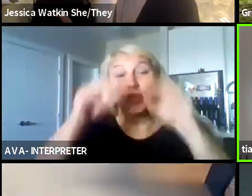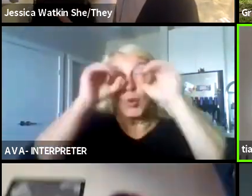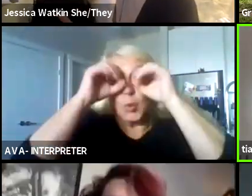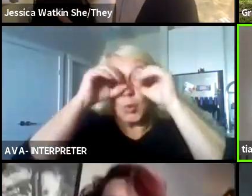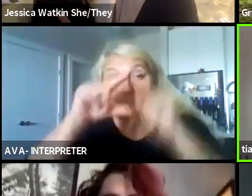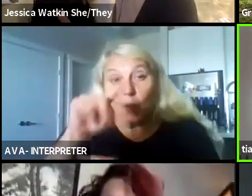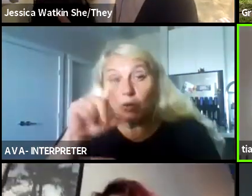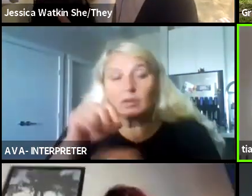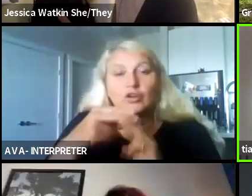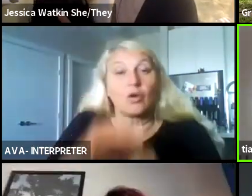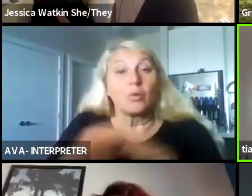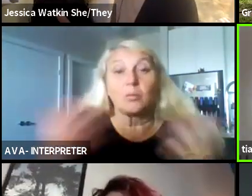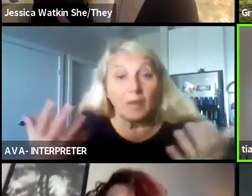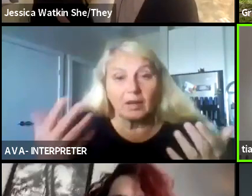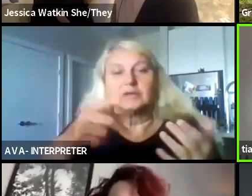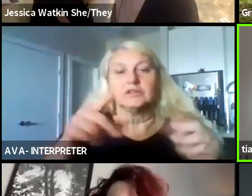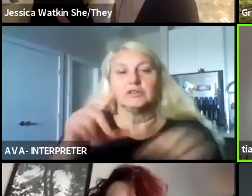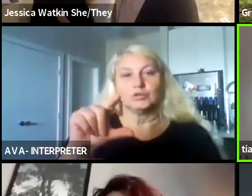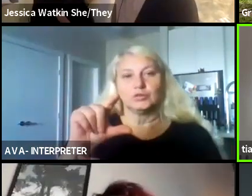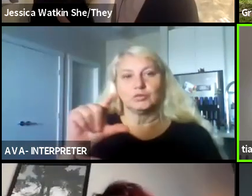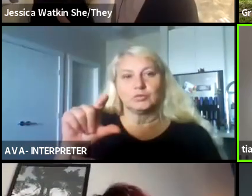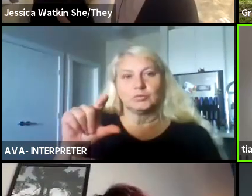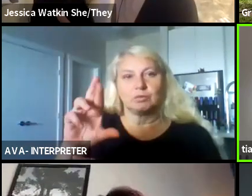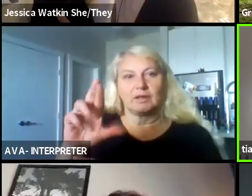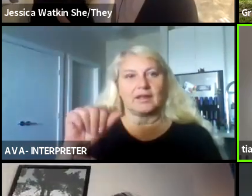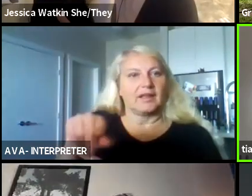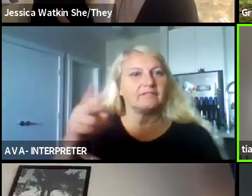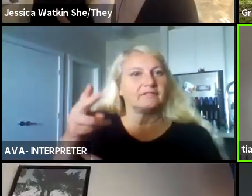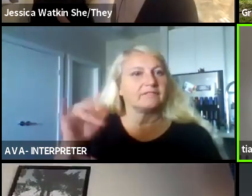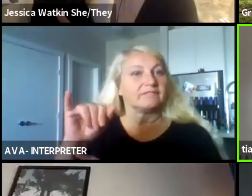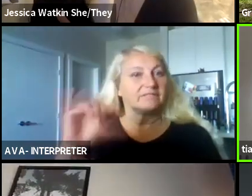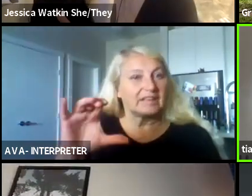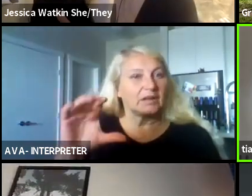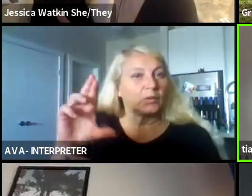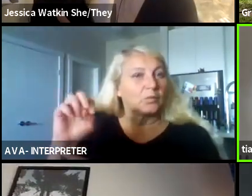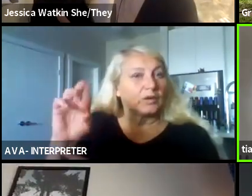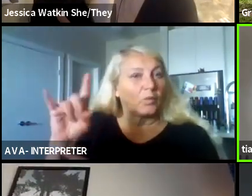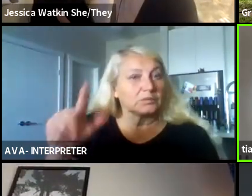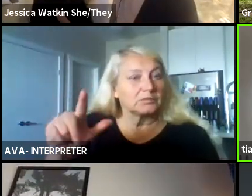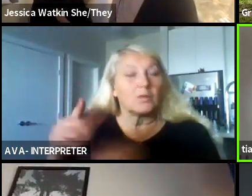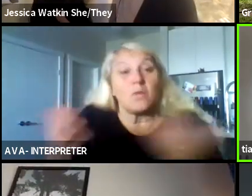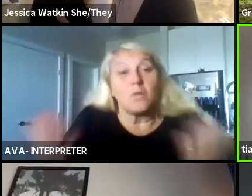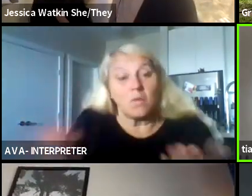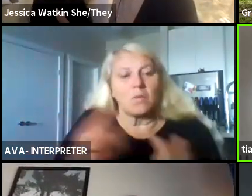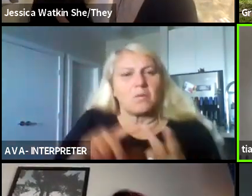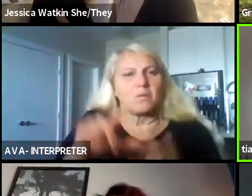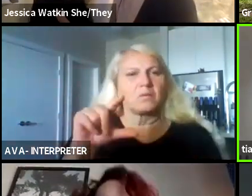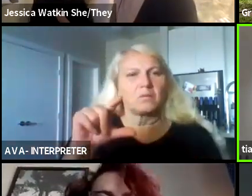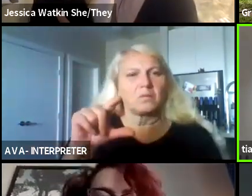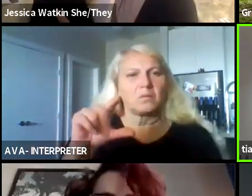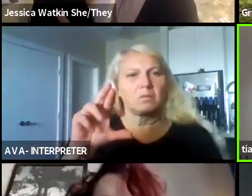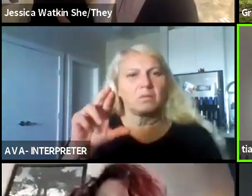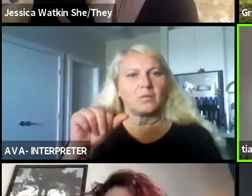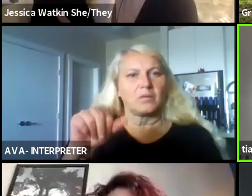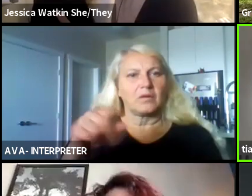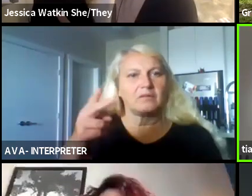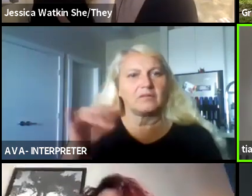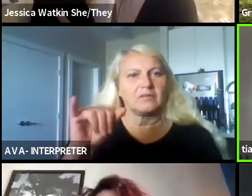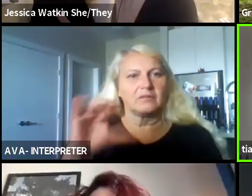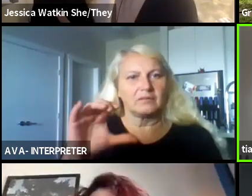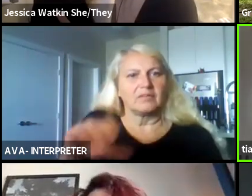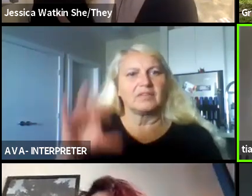is graphic recording. People also use graphic facilitation. And that's just the live process of